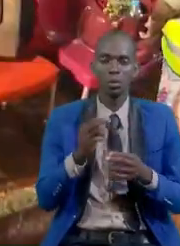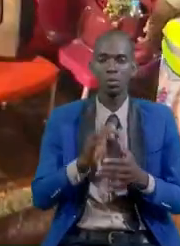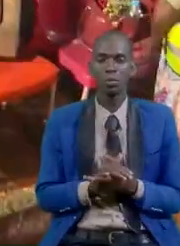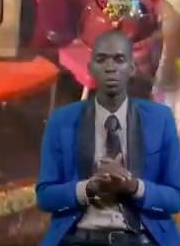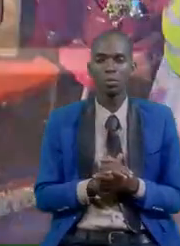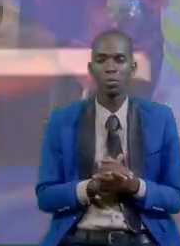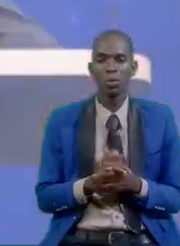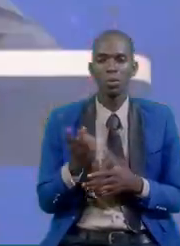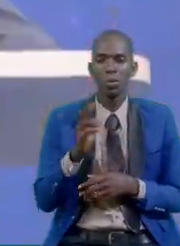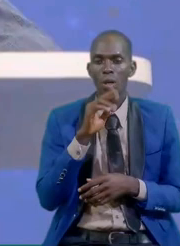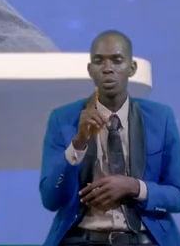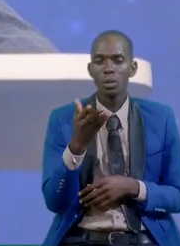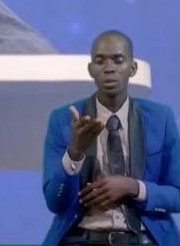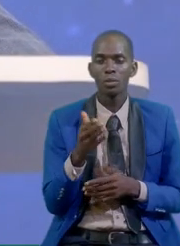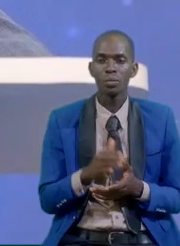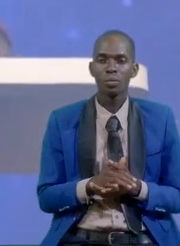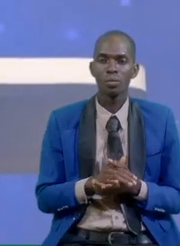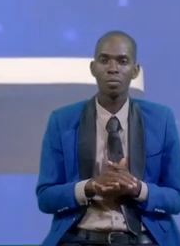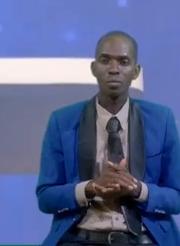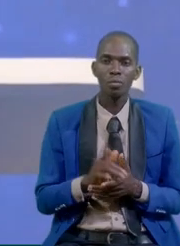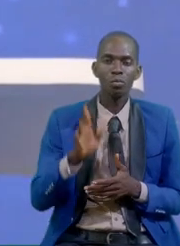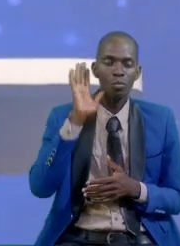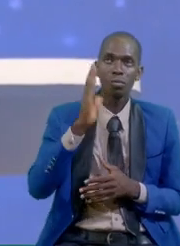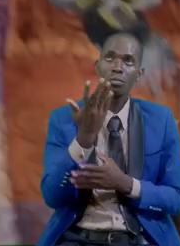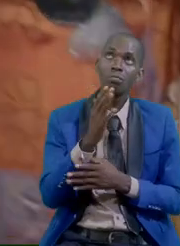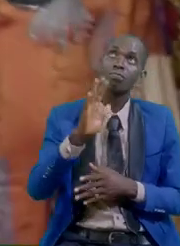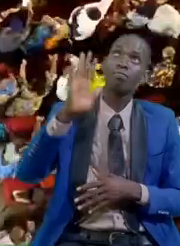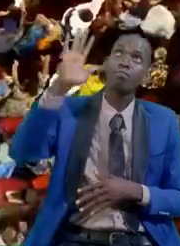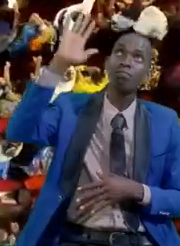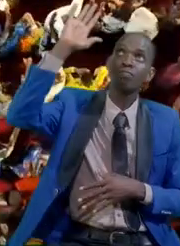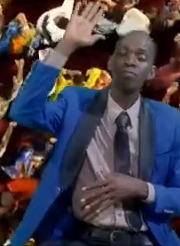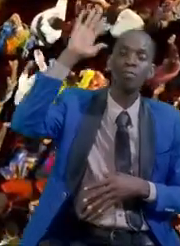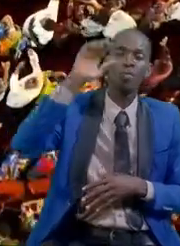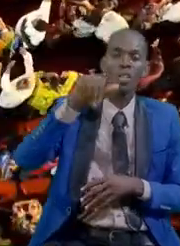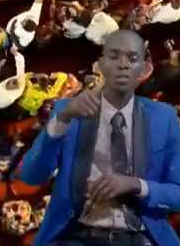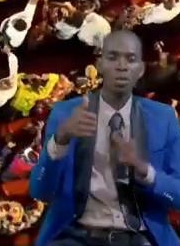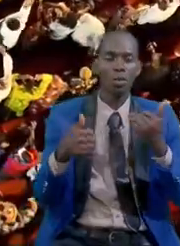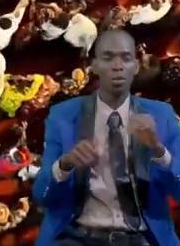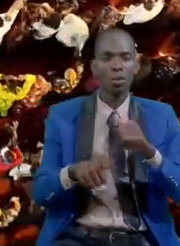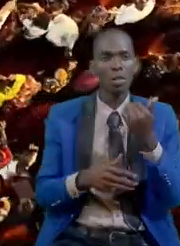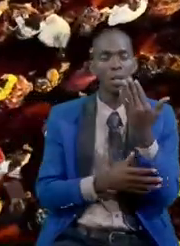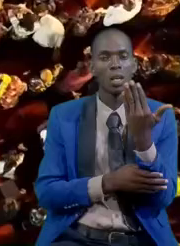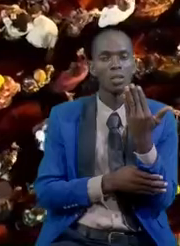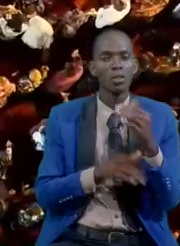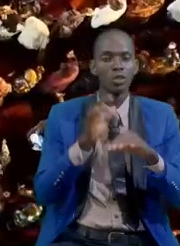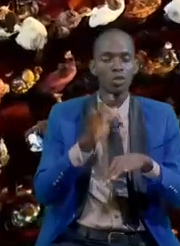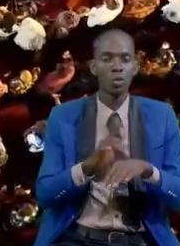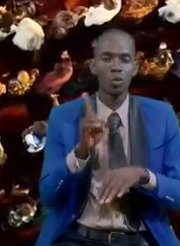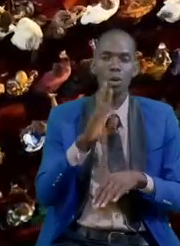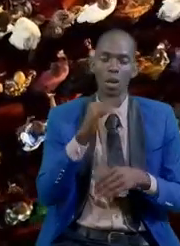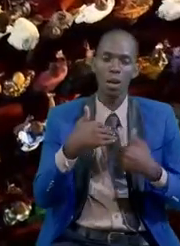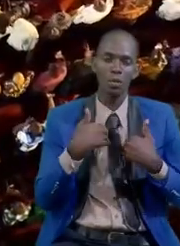Where are you? Raise up one hand and lay the other hand where you have the